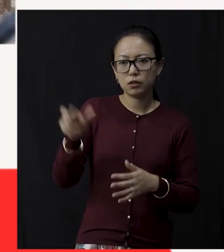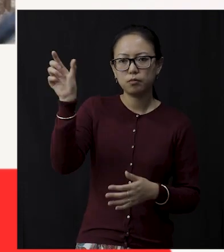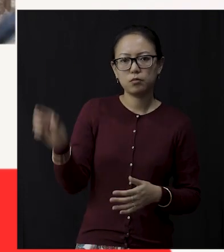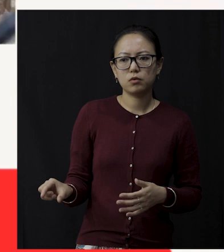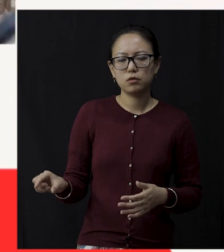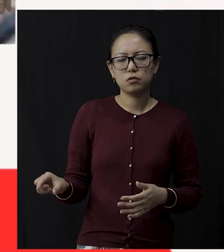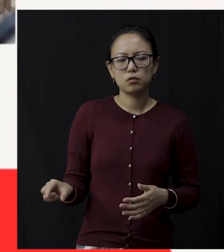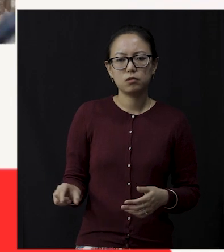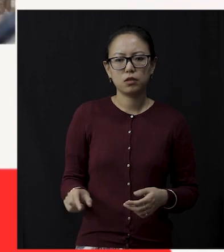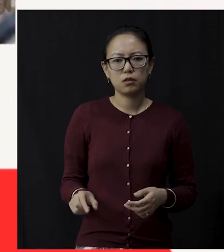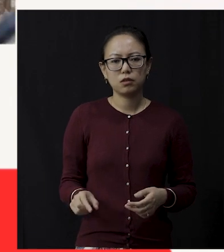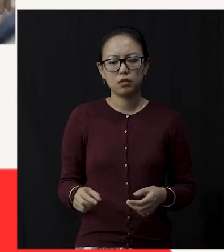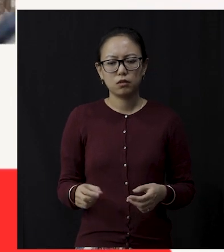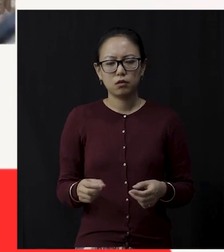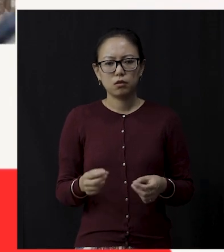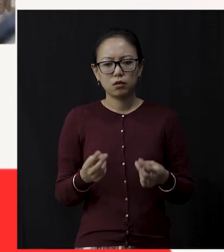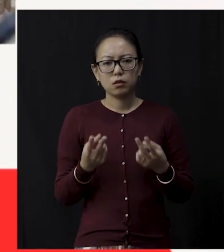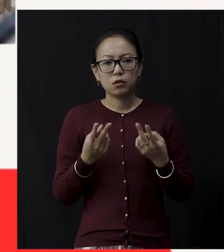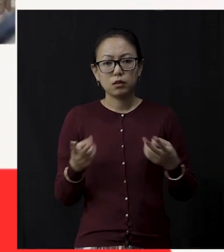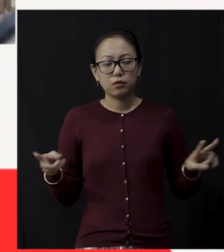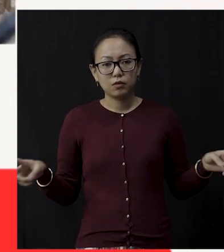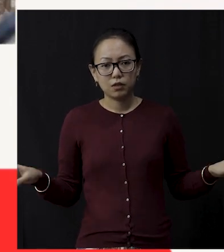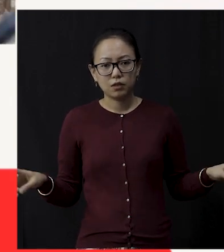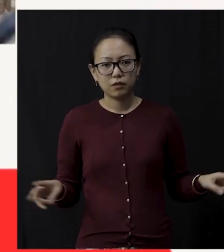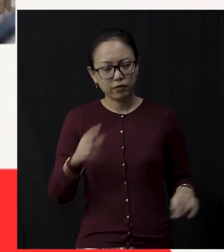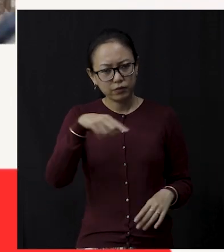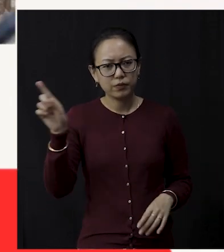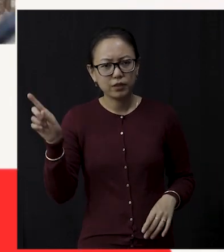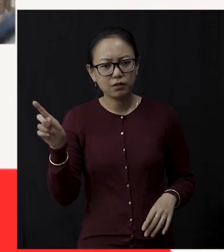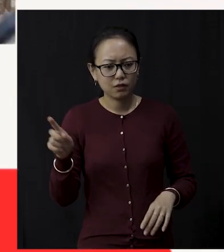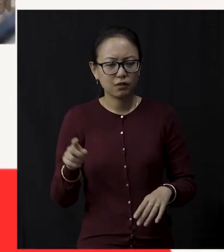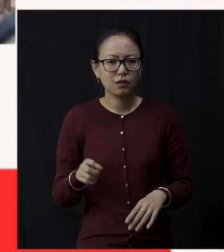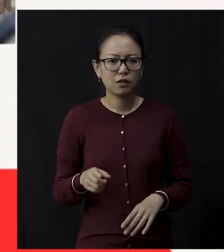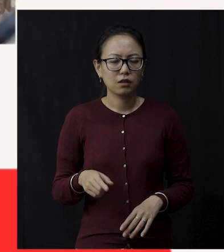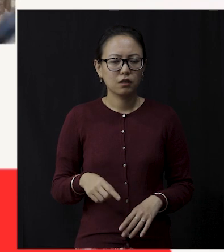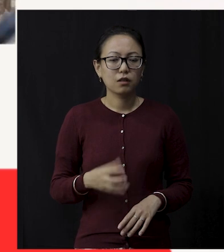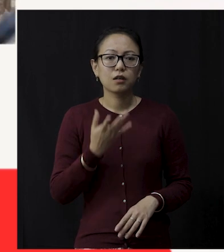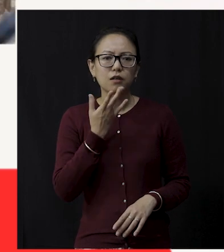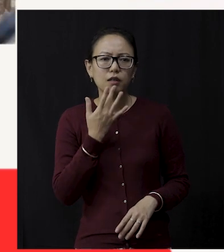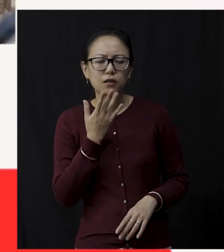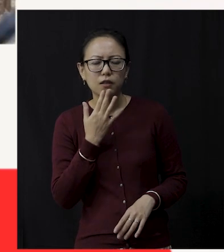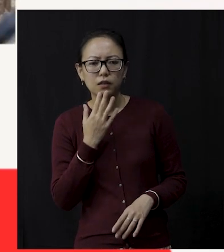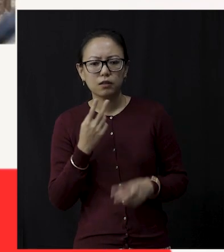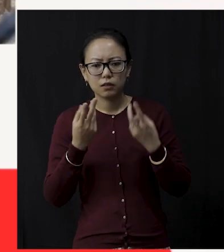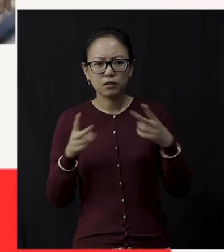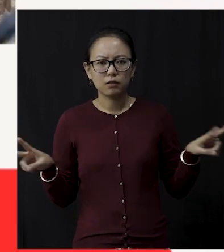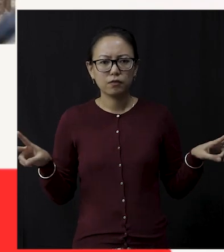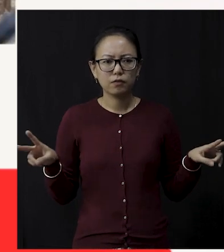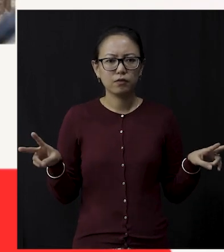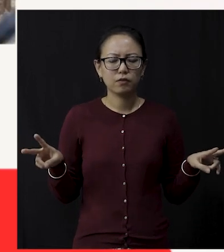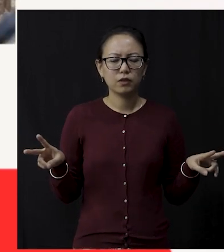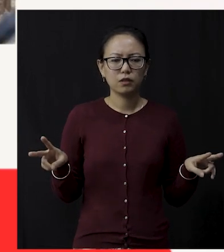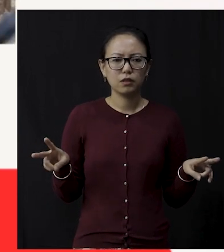our colors, the color of the skin may differ, right? But students, we have the same body